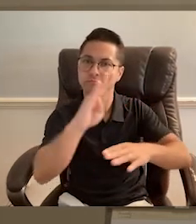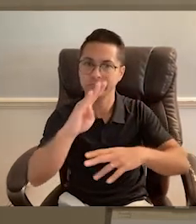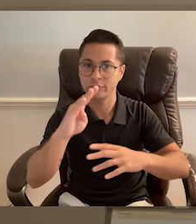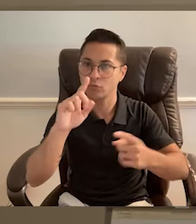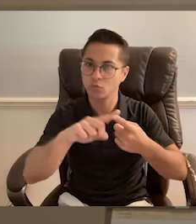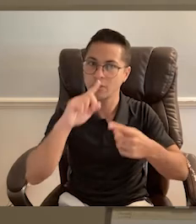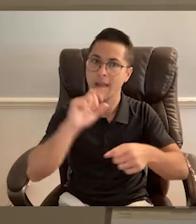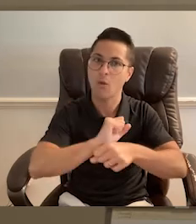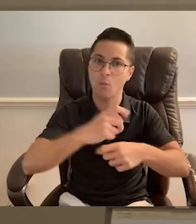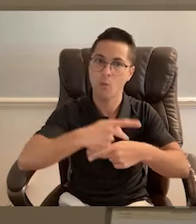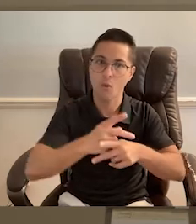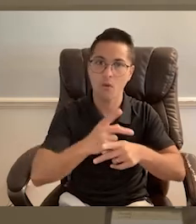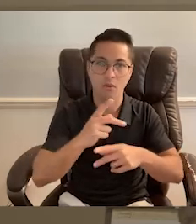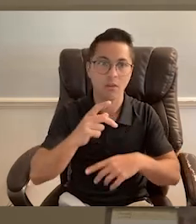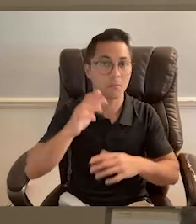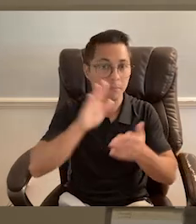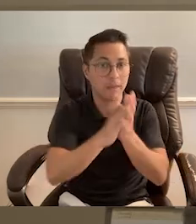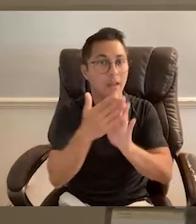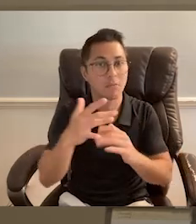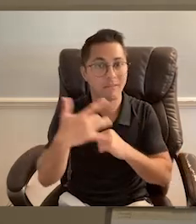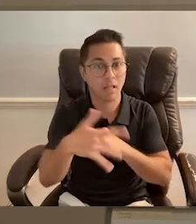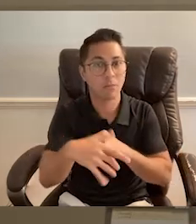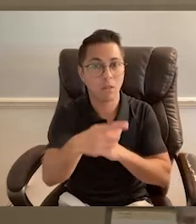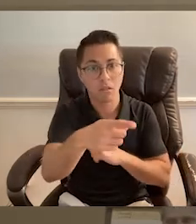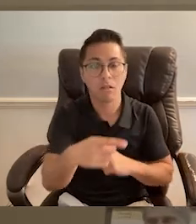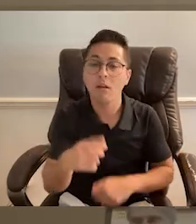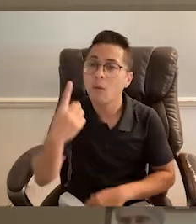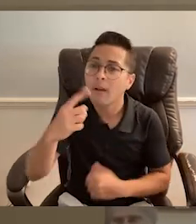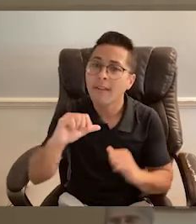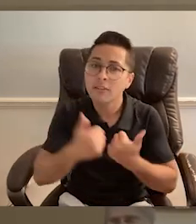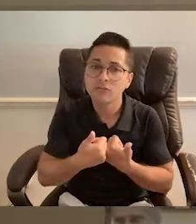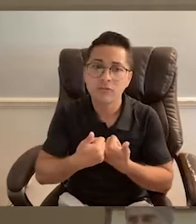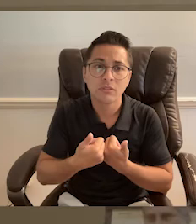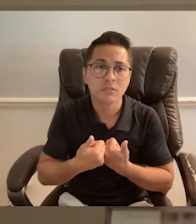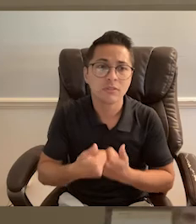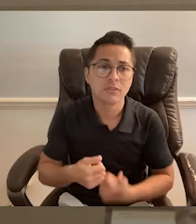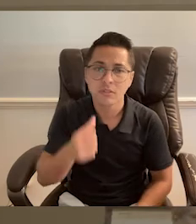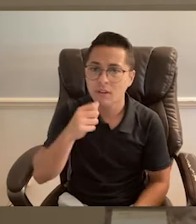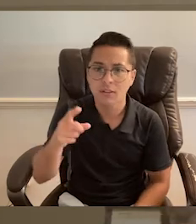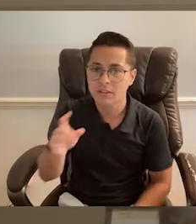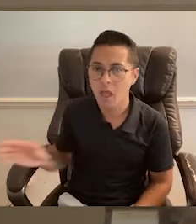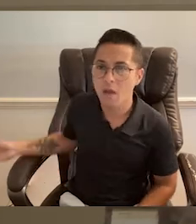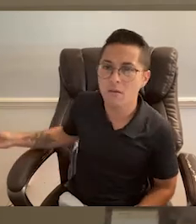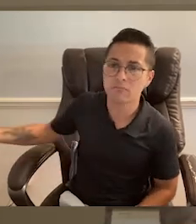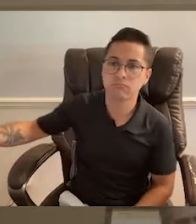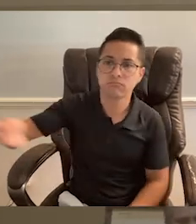she was by herself and she needed to go to school and she needed a way to transport her wheelchair. So in